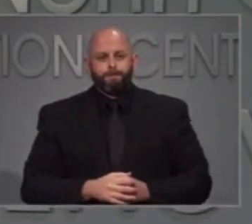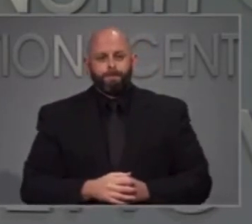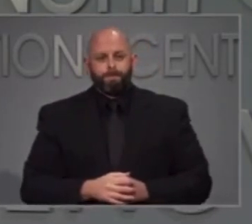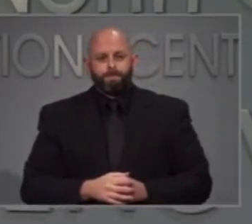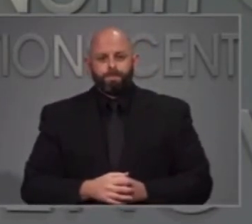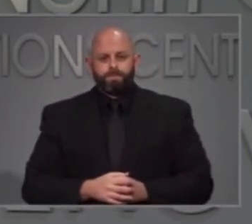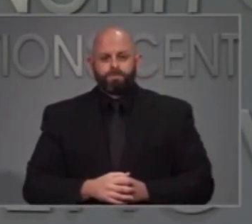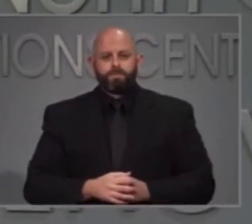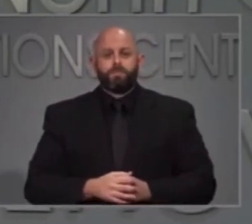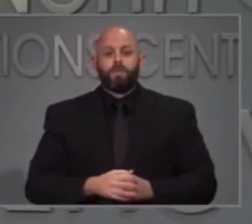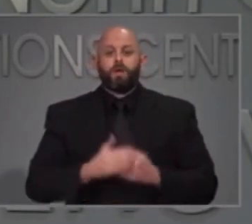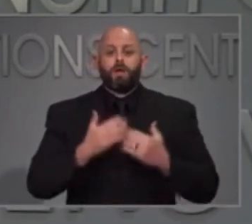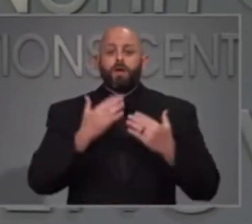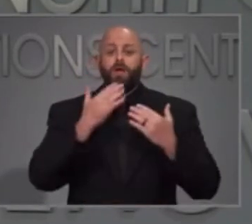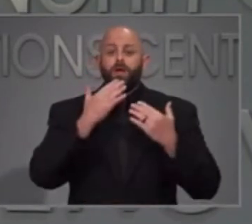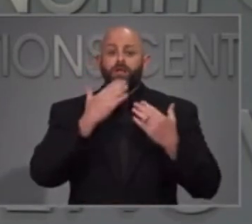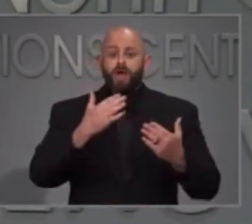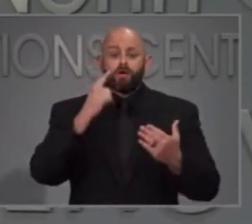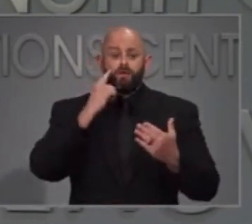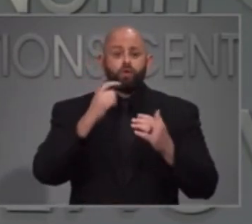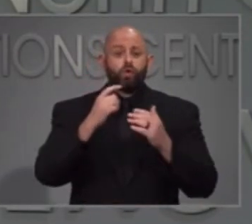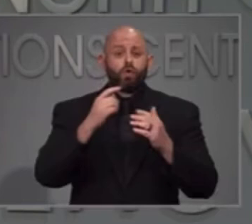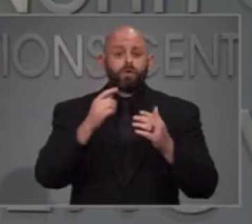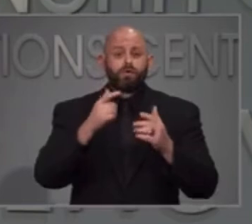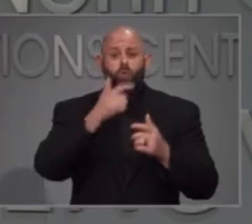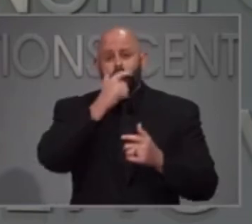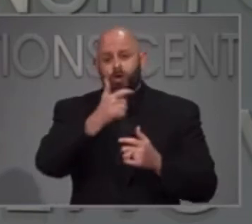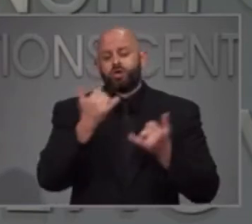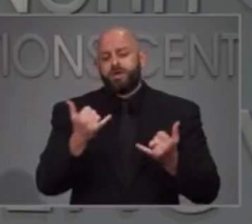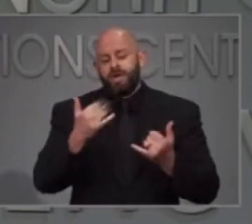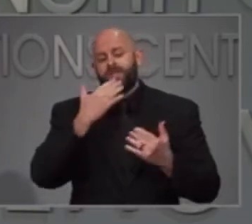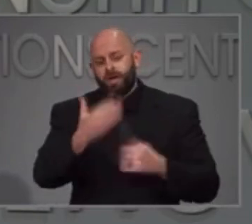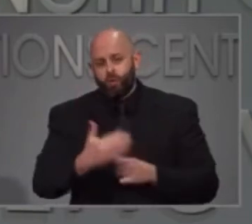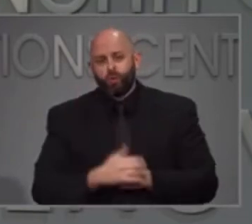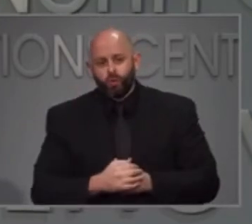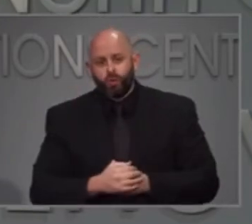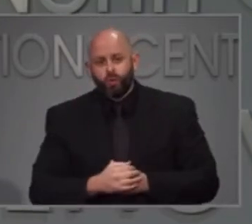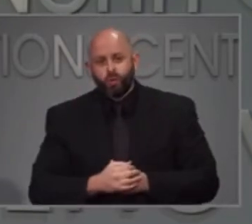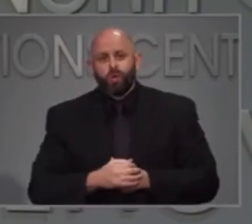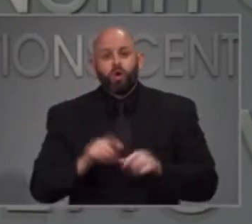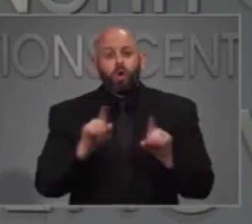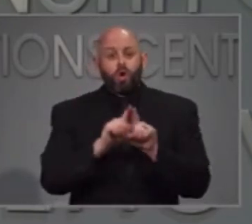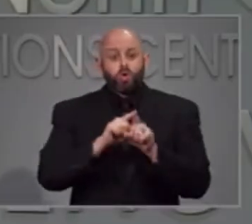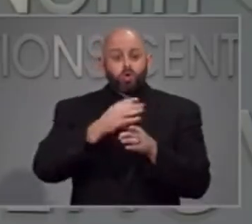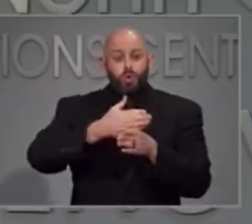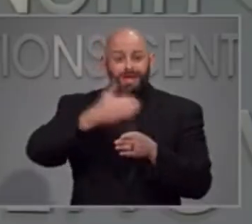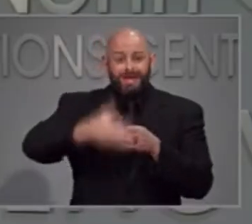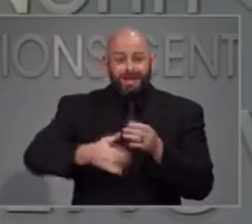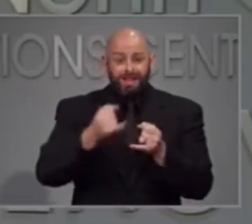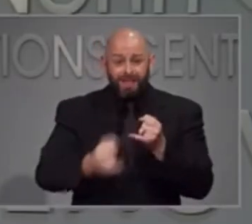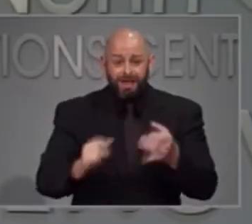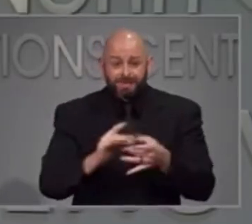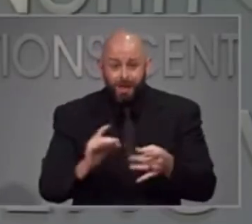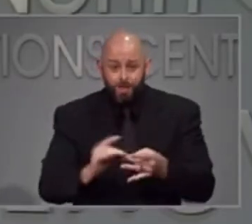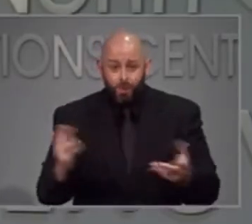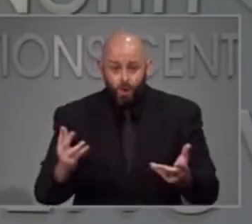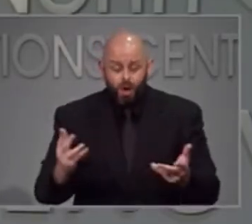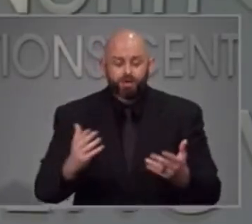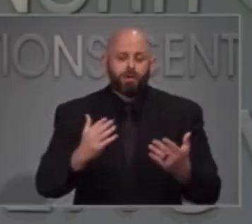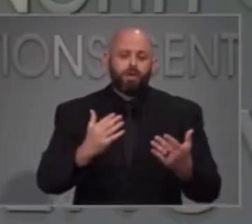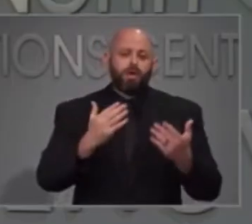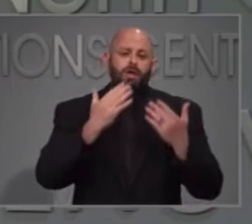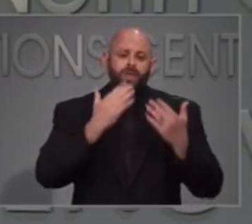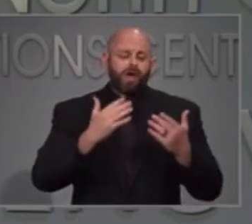We thank you for being with us today, and we also want to close by thanking all of the people, as